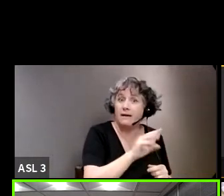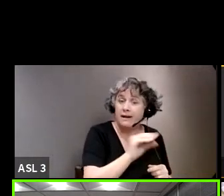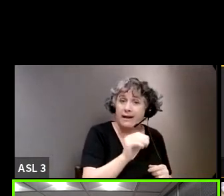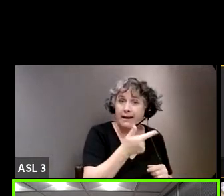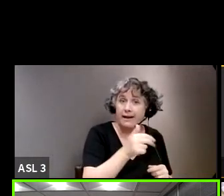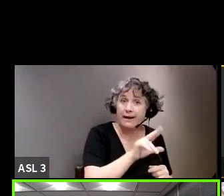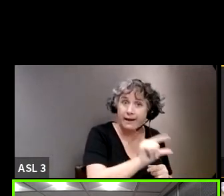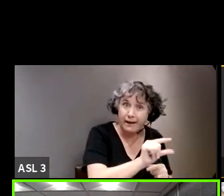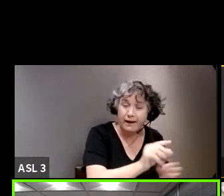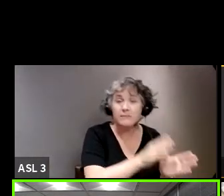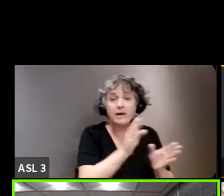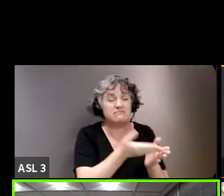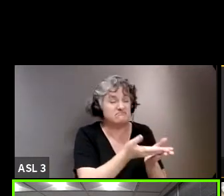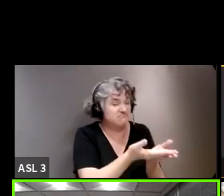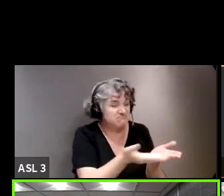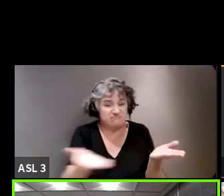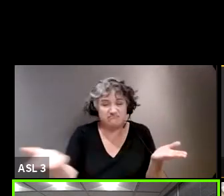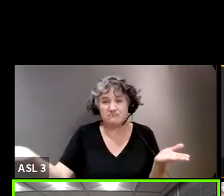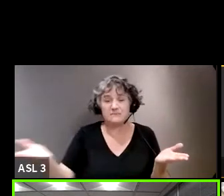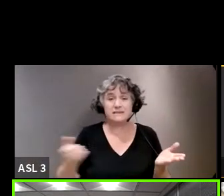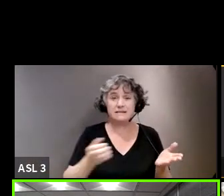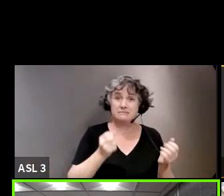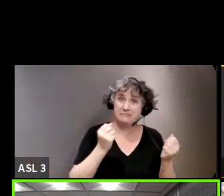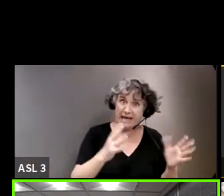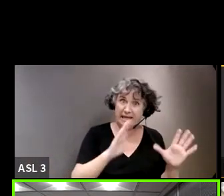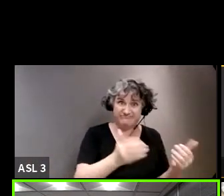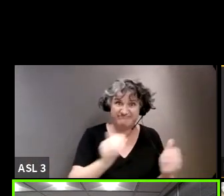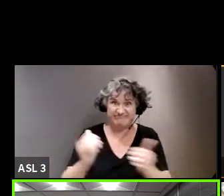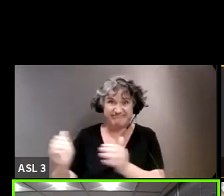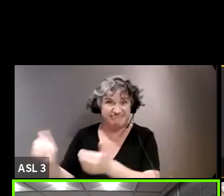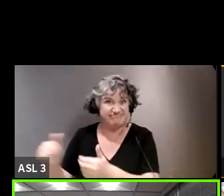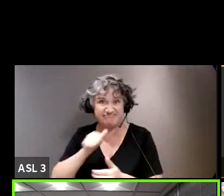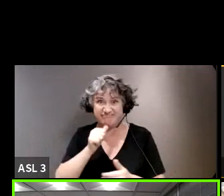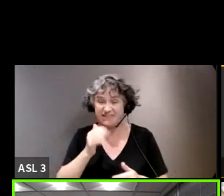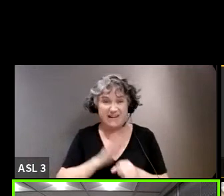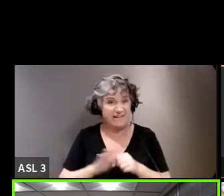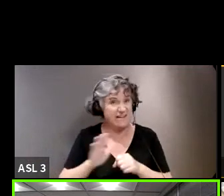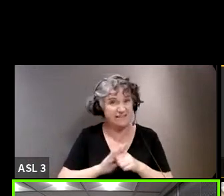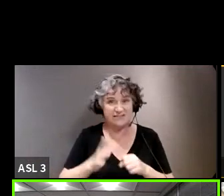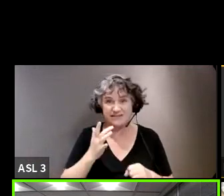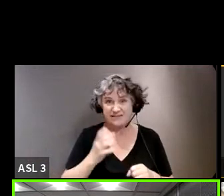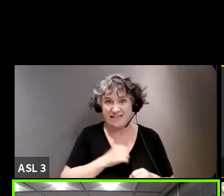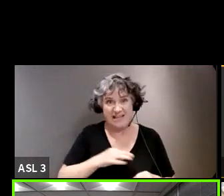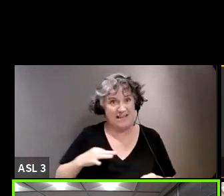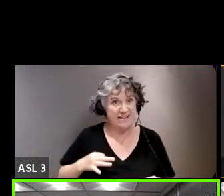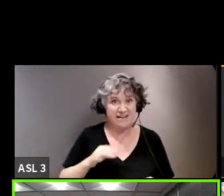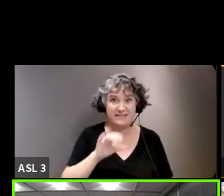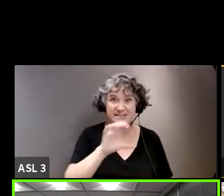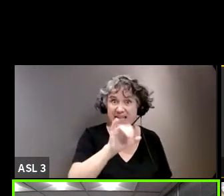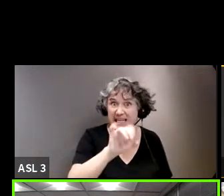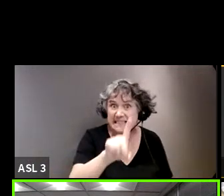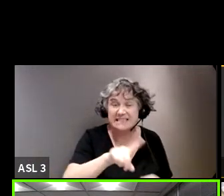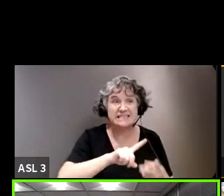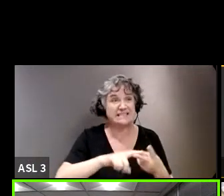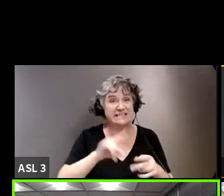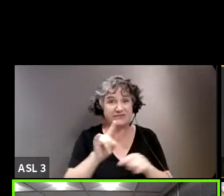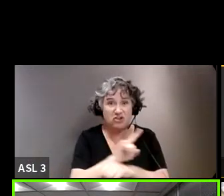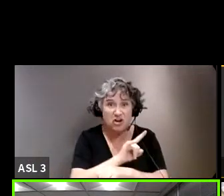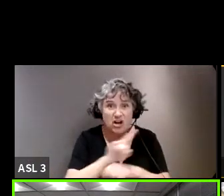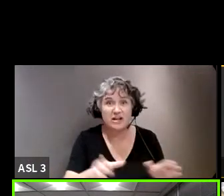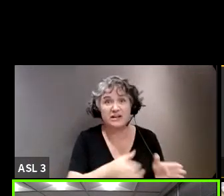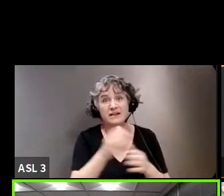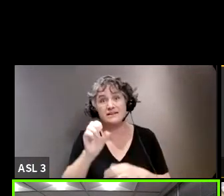board we're understaffed in a number of areas we're understaffed in cid we're understaffed in frauds we're understaffed in soccer in